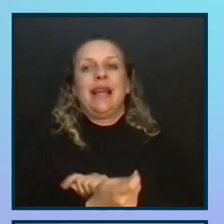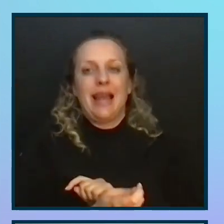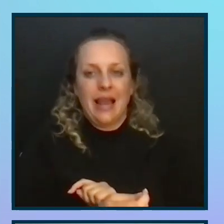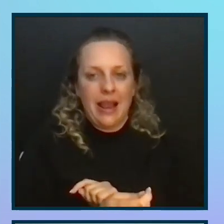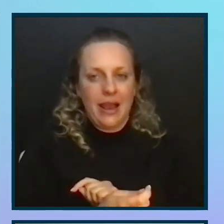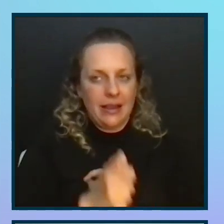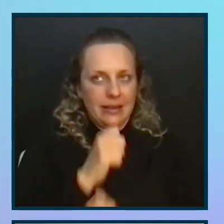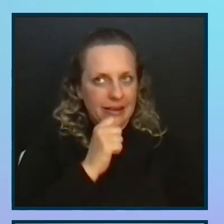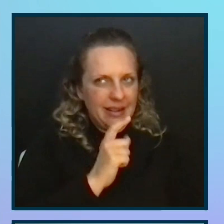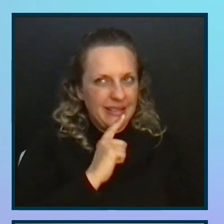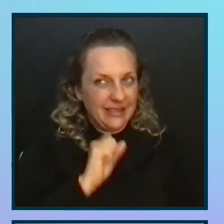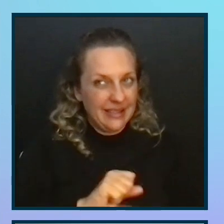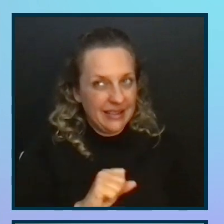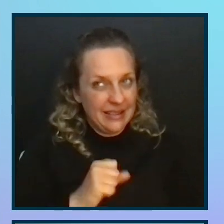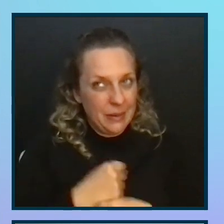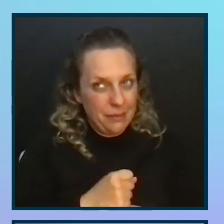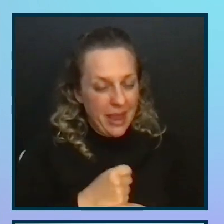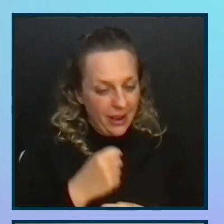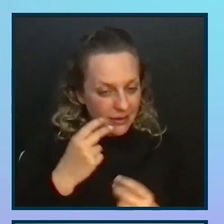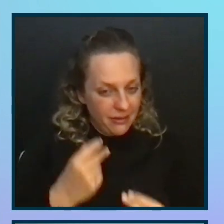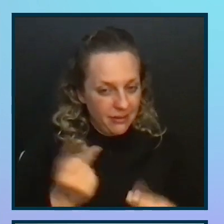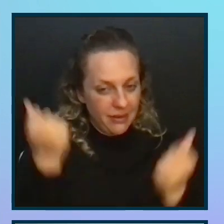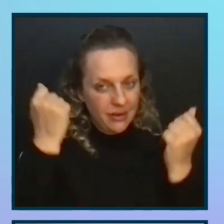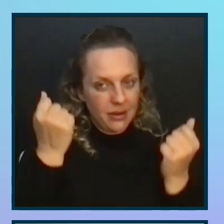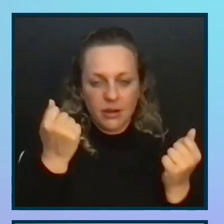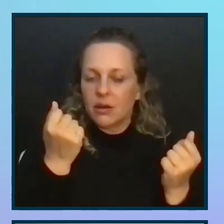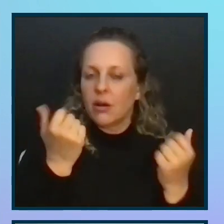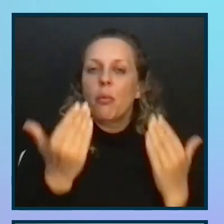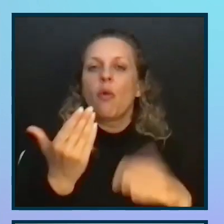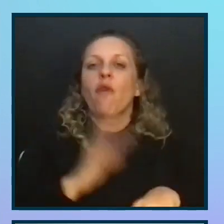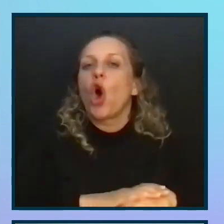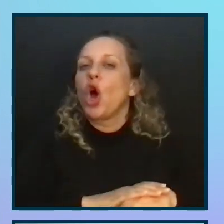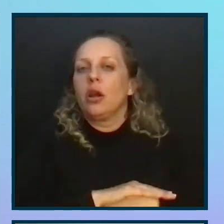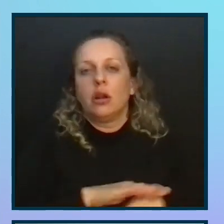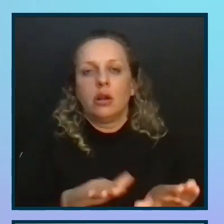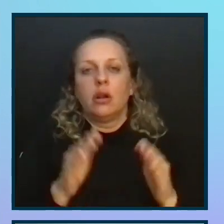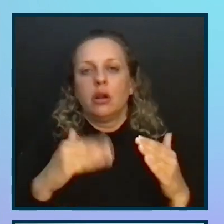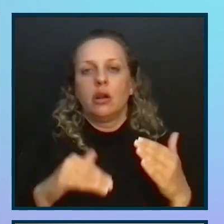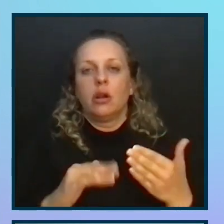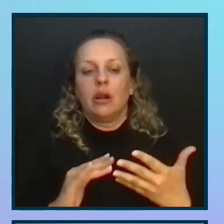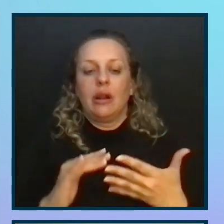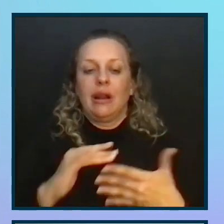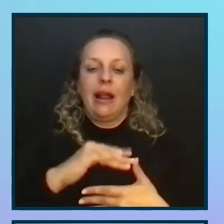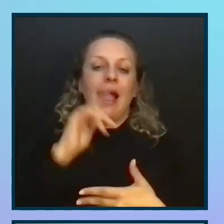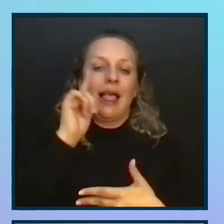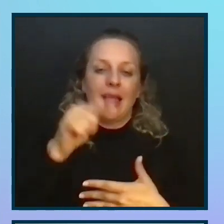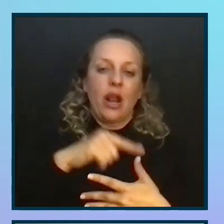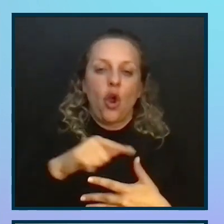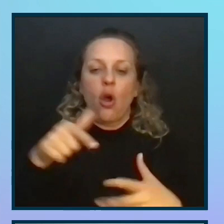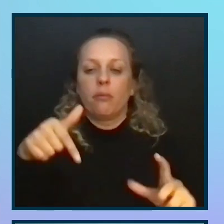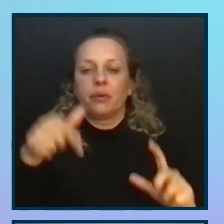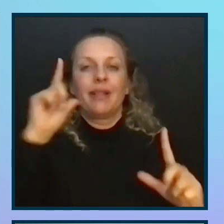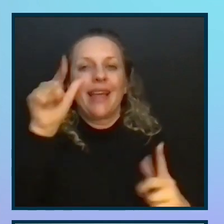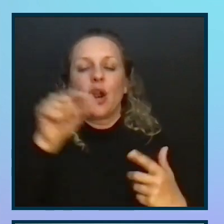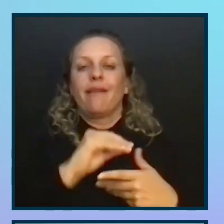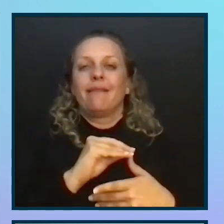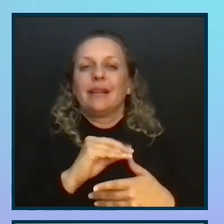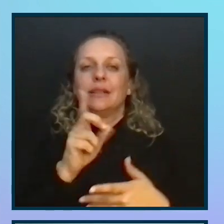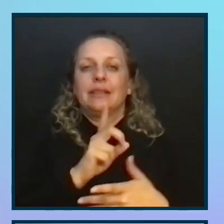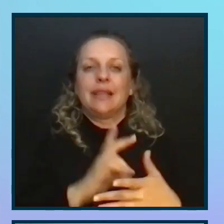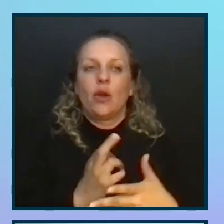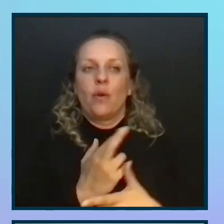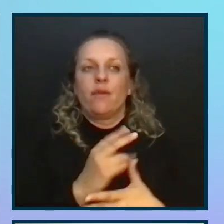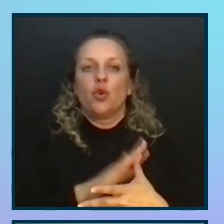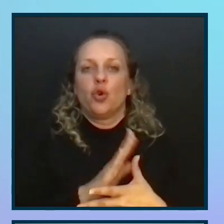practical to make live on the scene, move on and maybe have a quick sync up later, or send a screenshot later, or have the designer review the